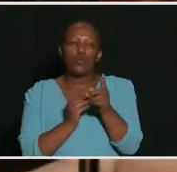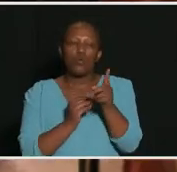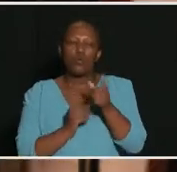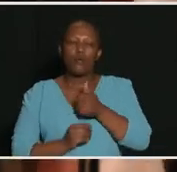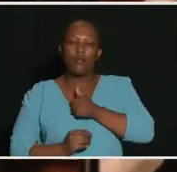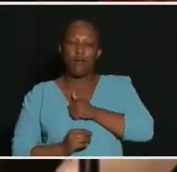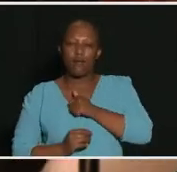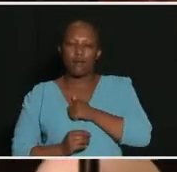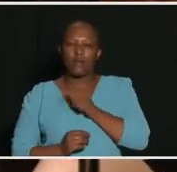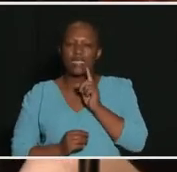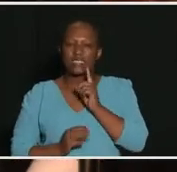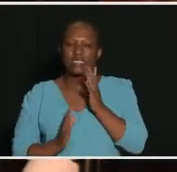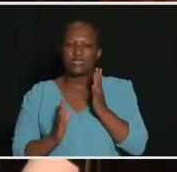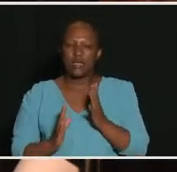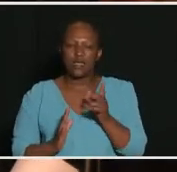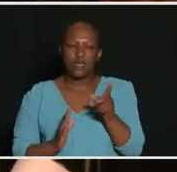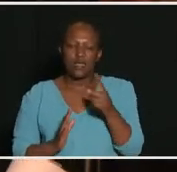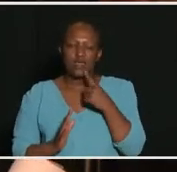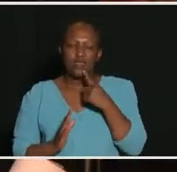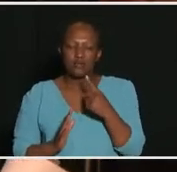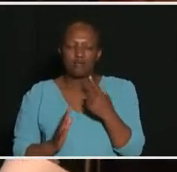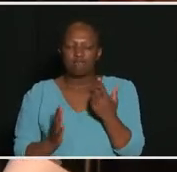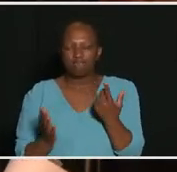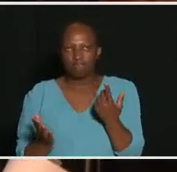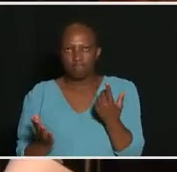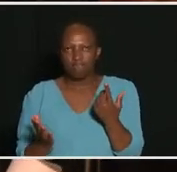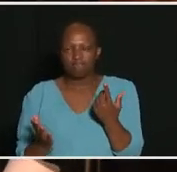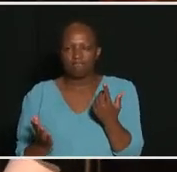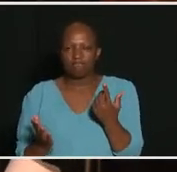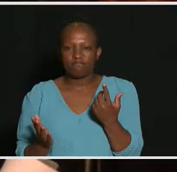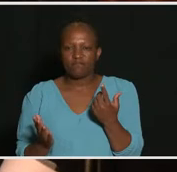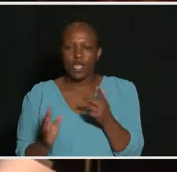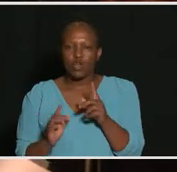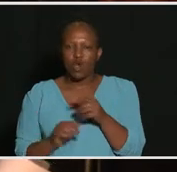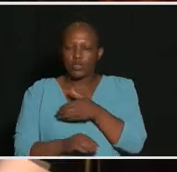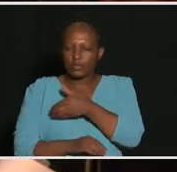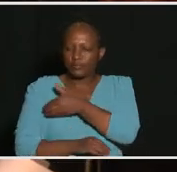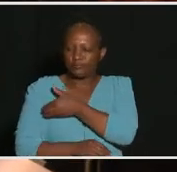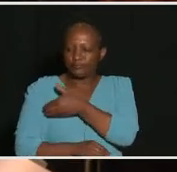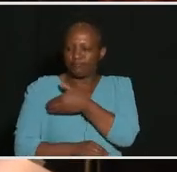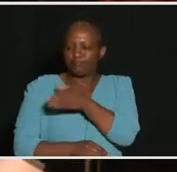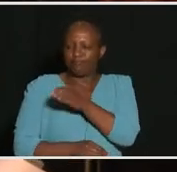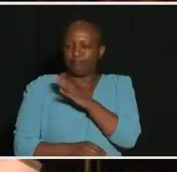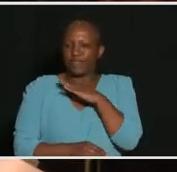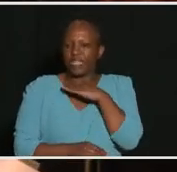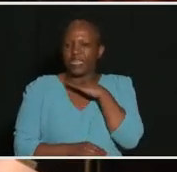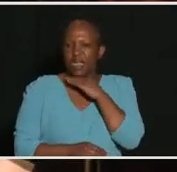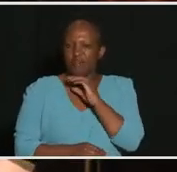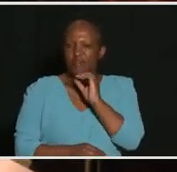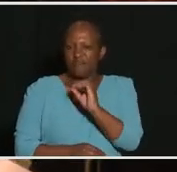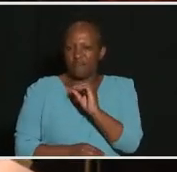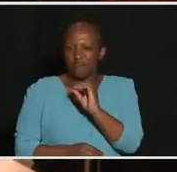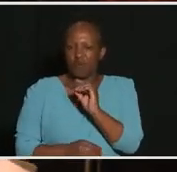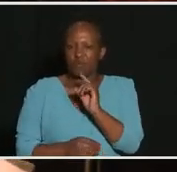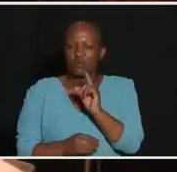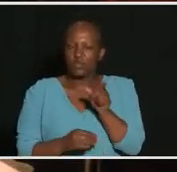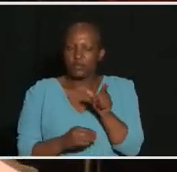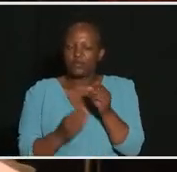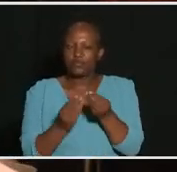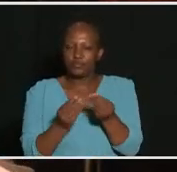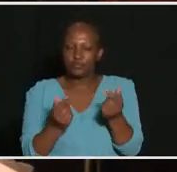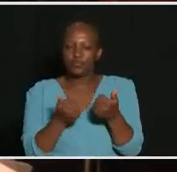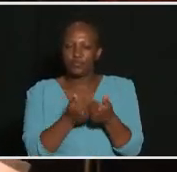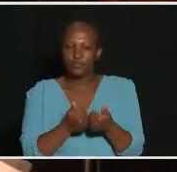who I would unfortunately say they are not equipped enough to realize the challenges that our kids